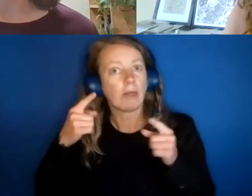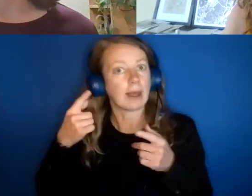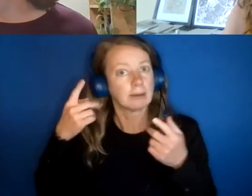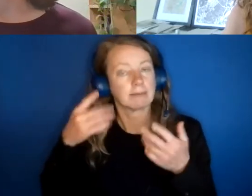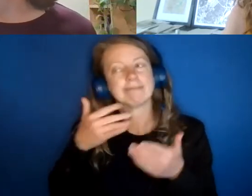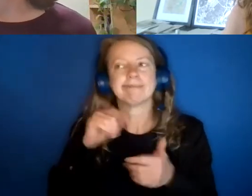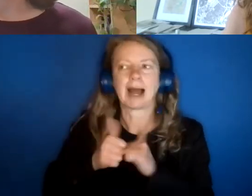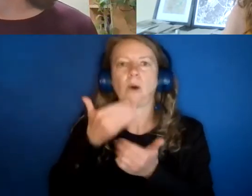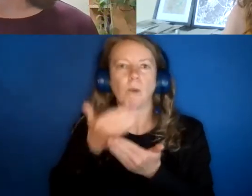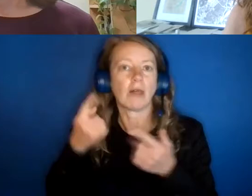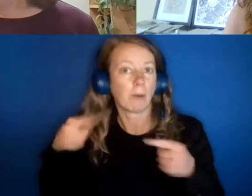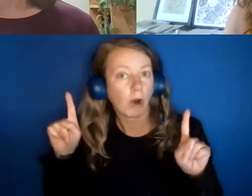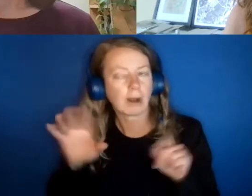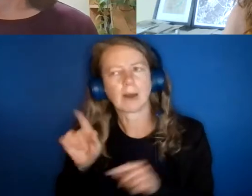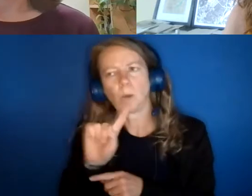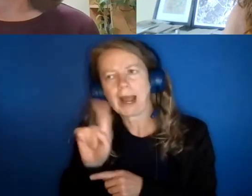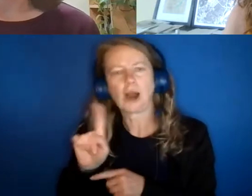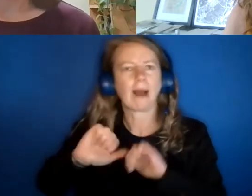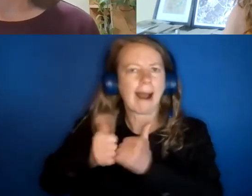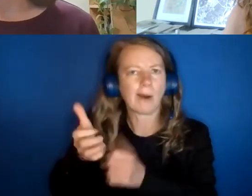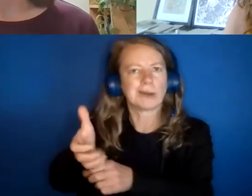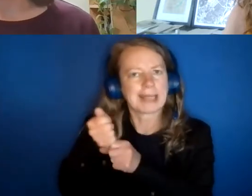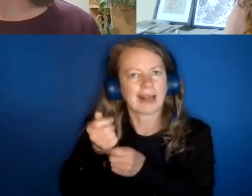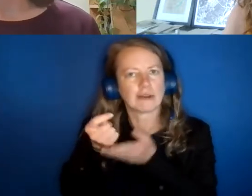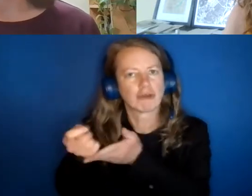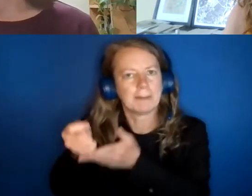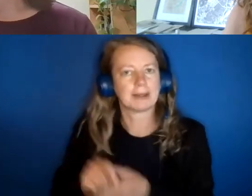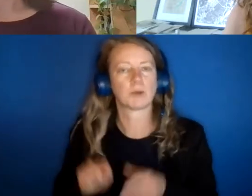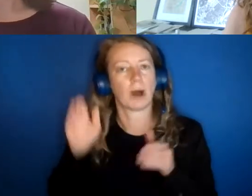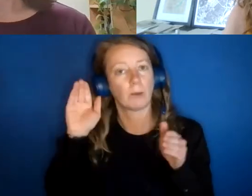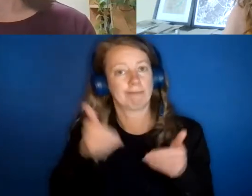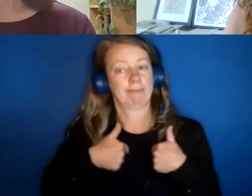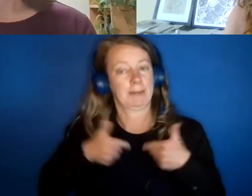these treatments. So I'm going to introduce our panelists first.